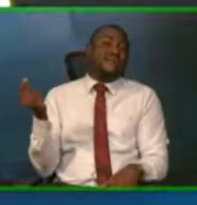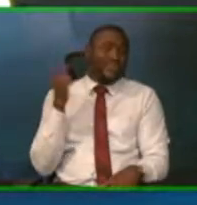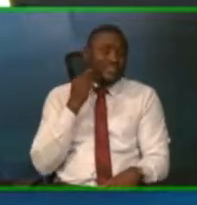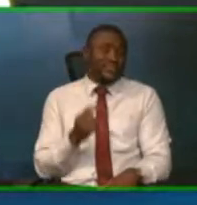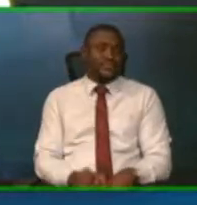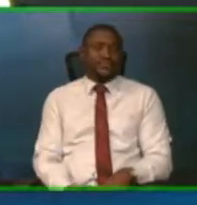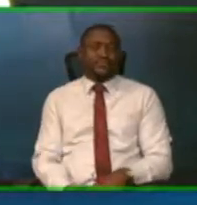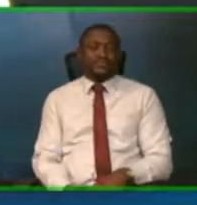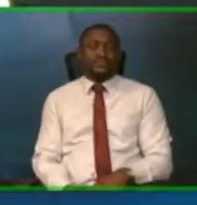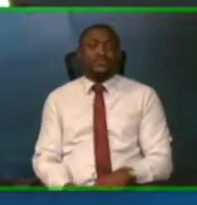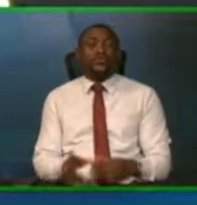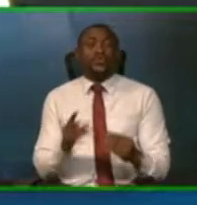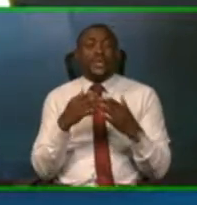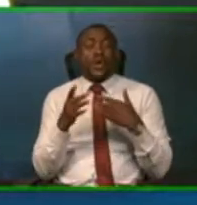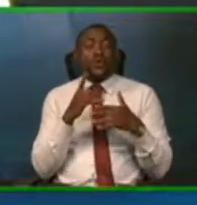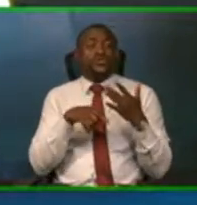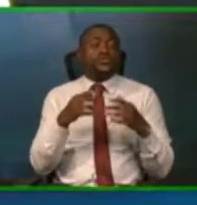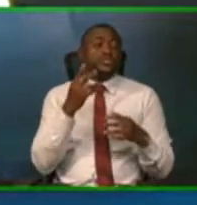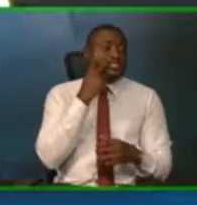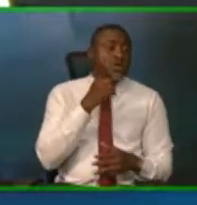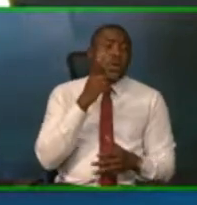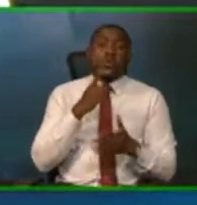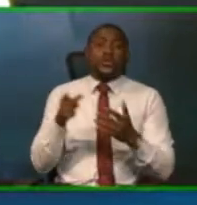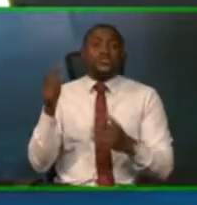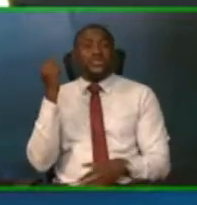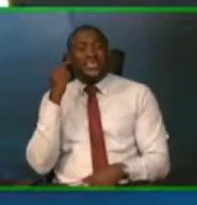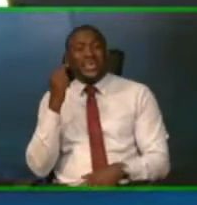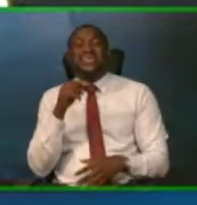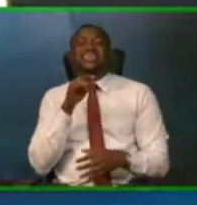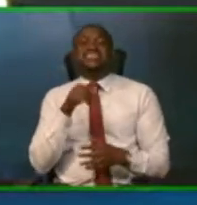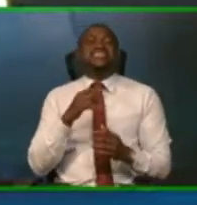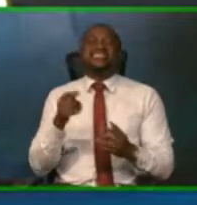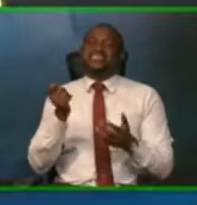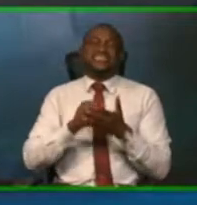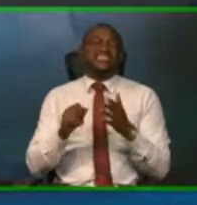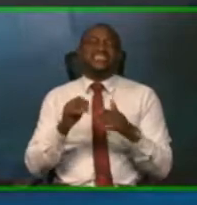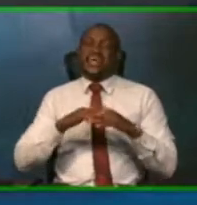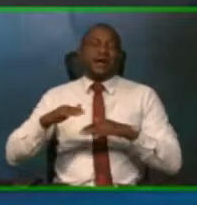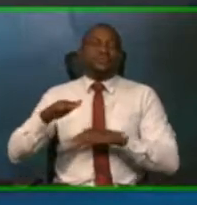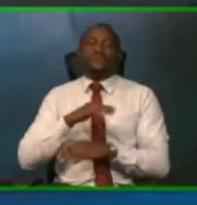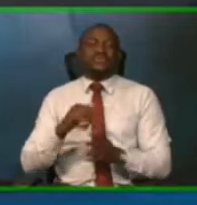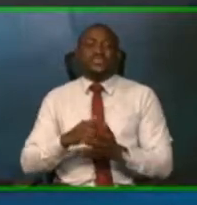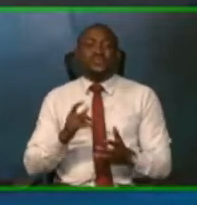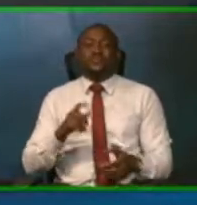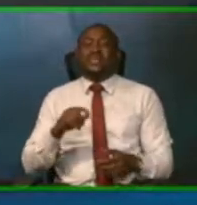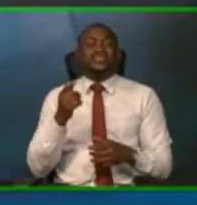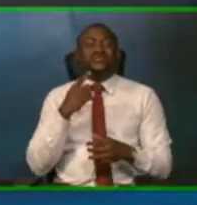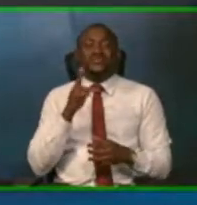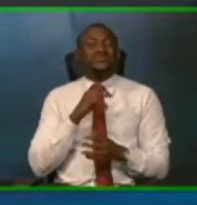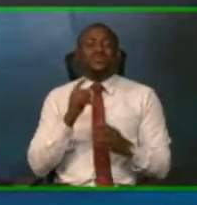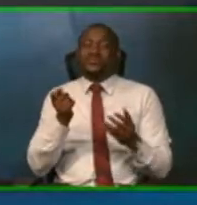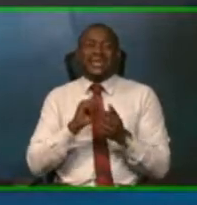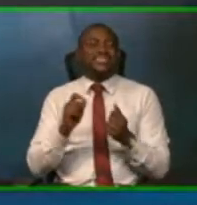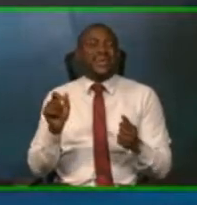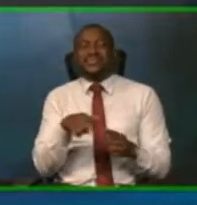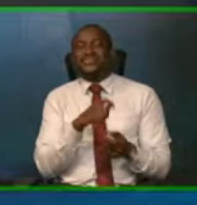No matter what you see and hear, it is written, is above it. You can use it is written to rewrite any narrative.